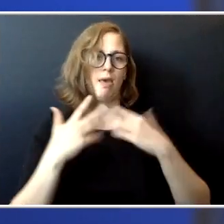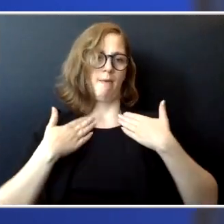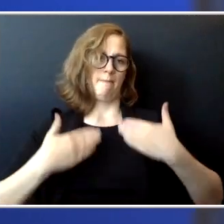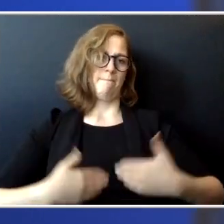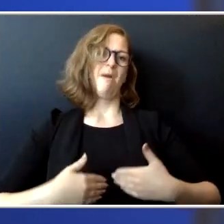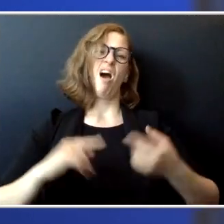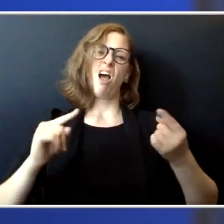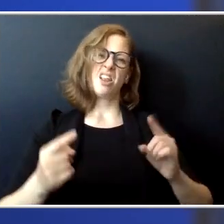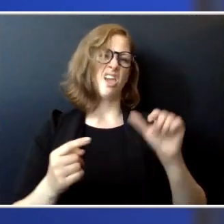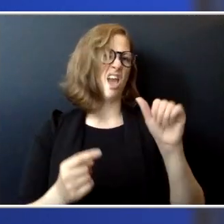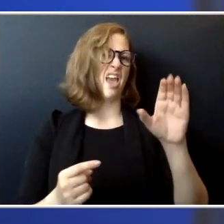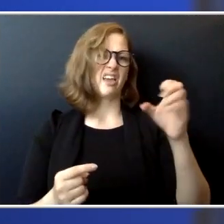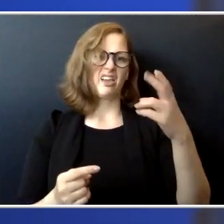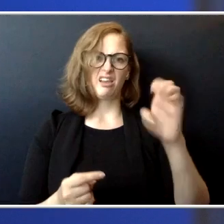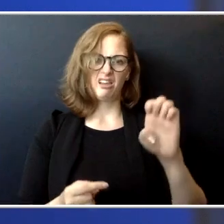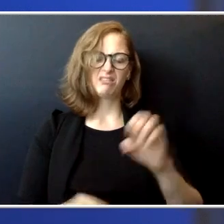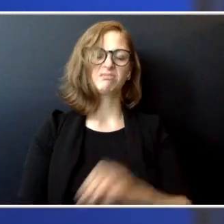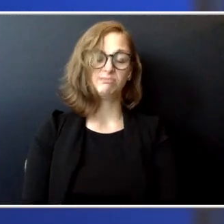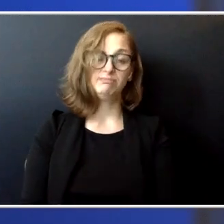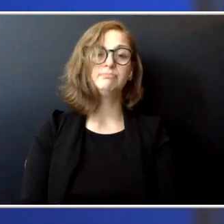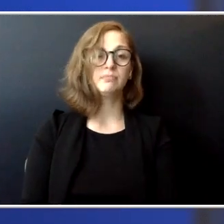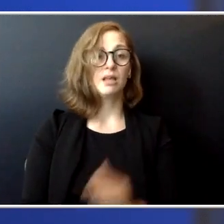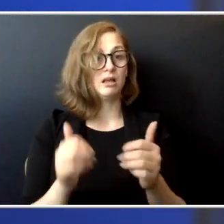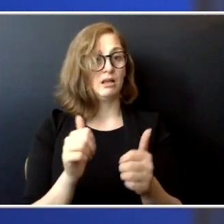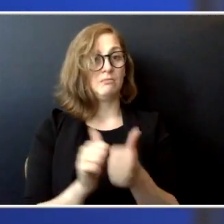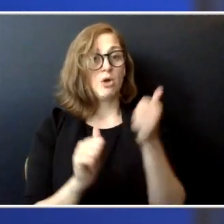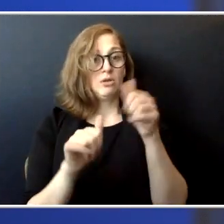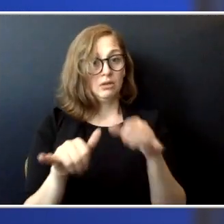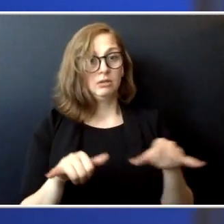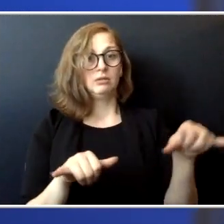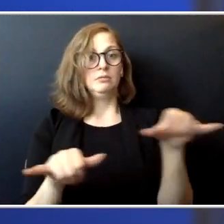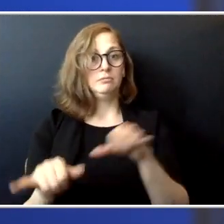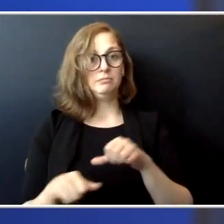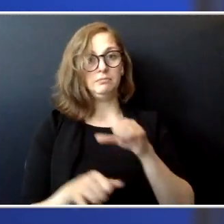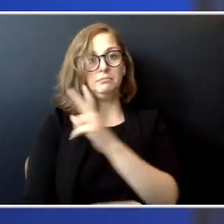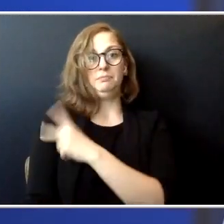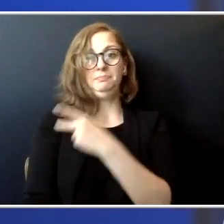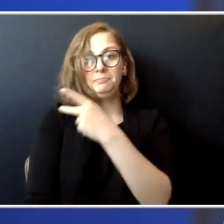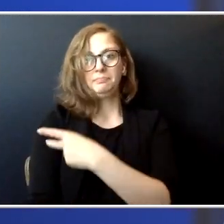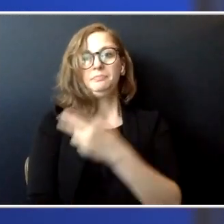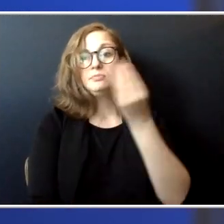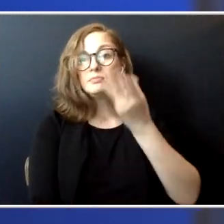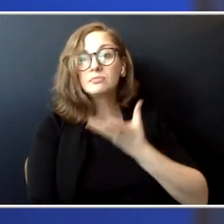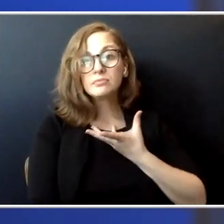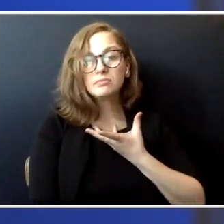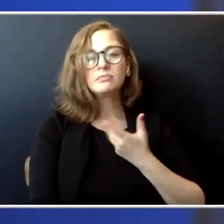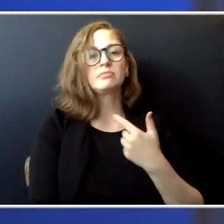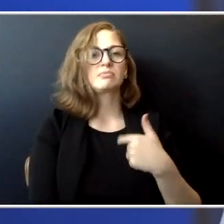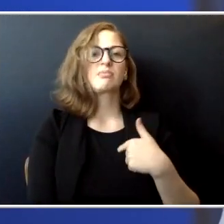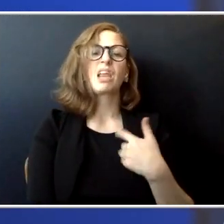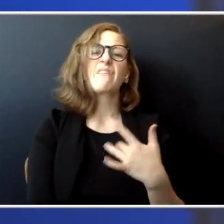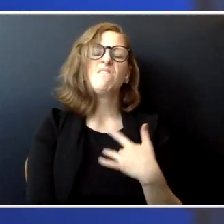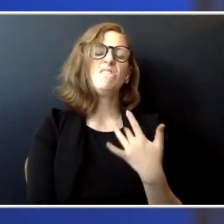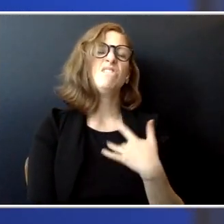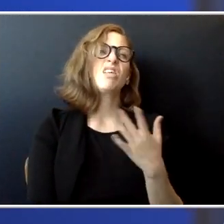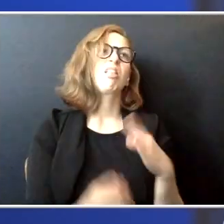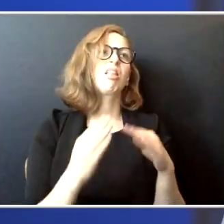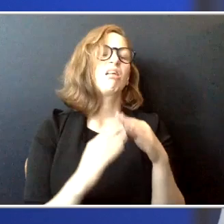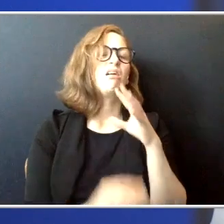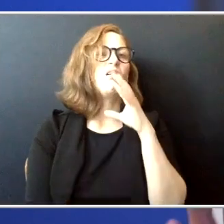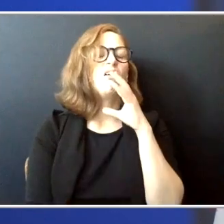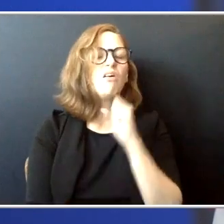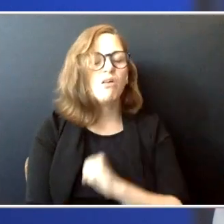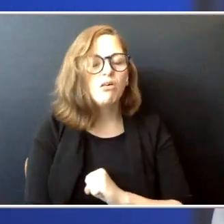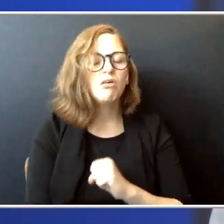most common thing I hear from patients is I just feel so much older and so much more tired than I should. And